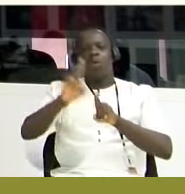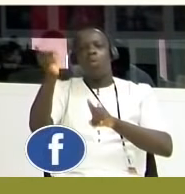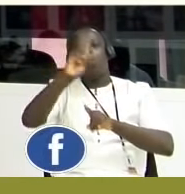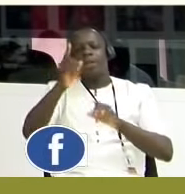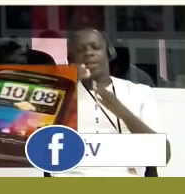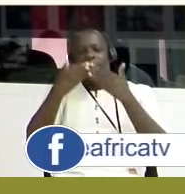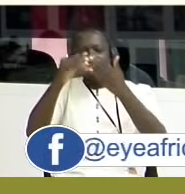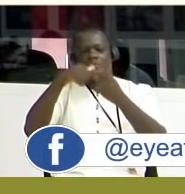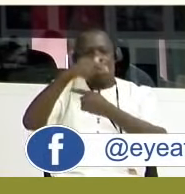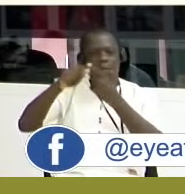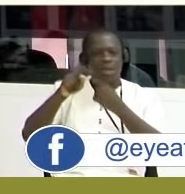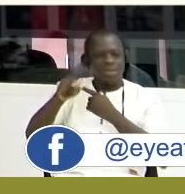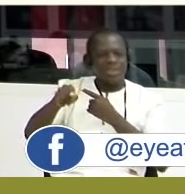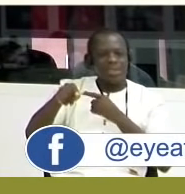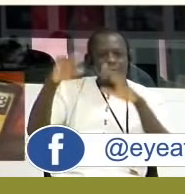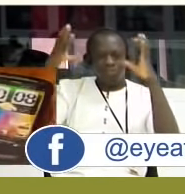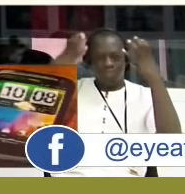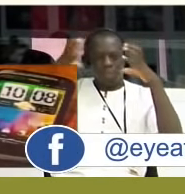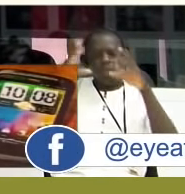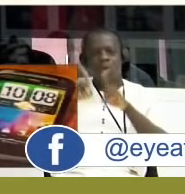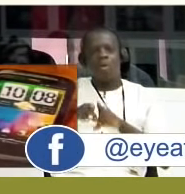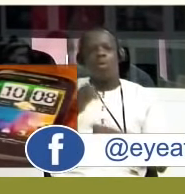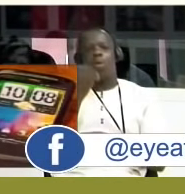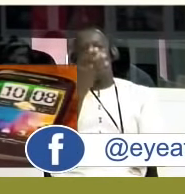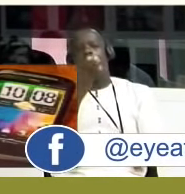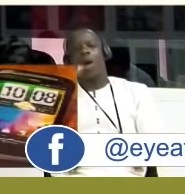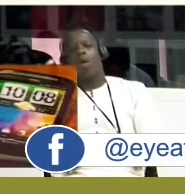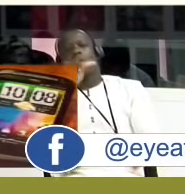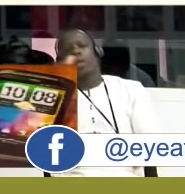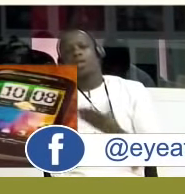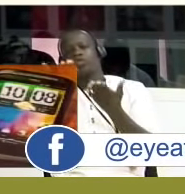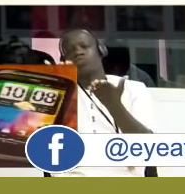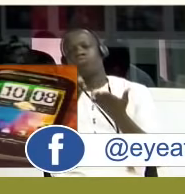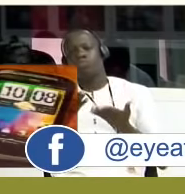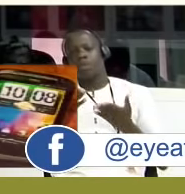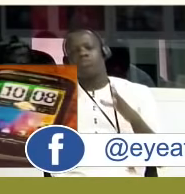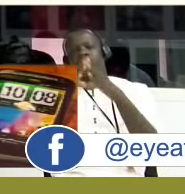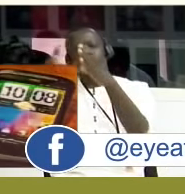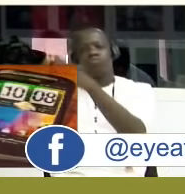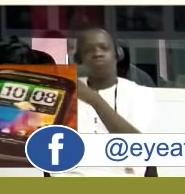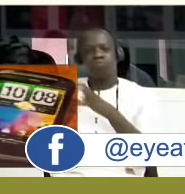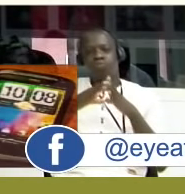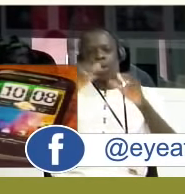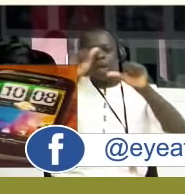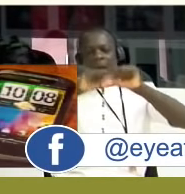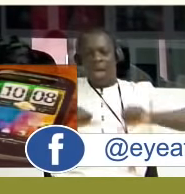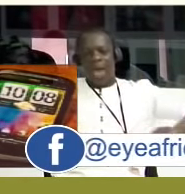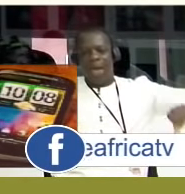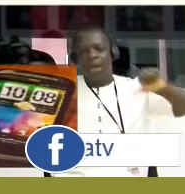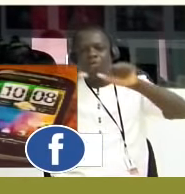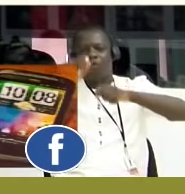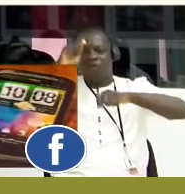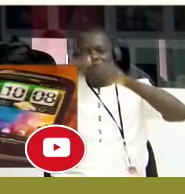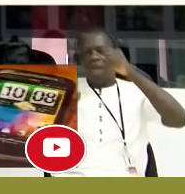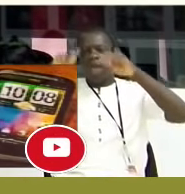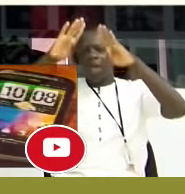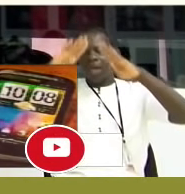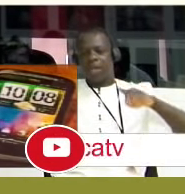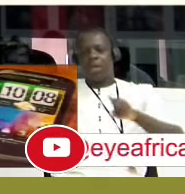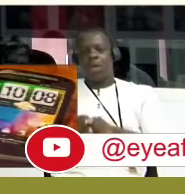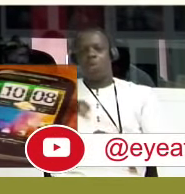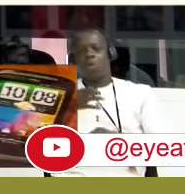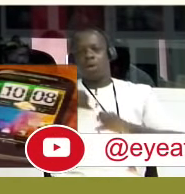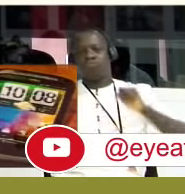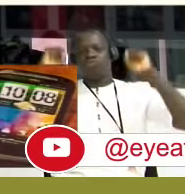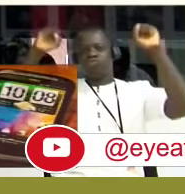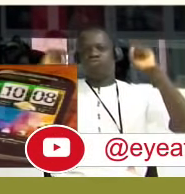gathered around the fire service and were protesting about action not being taken against the